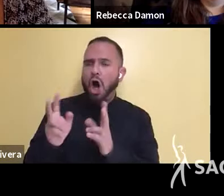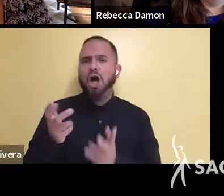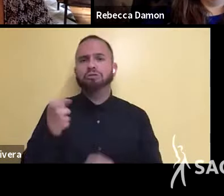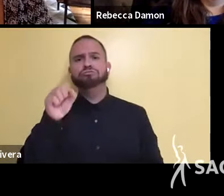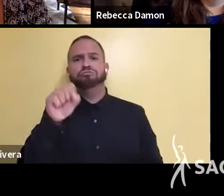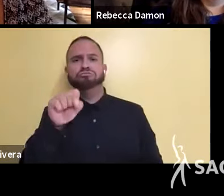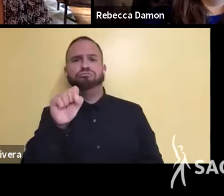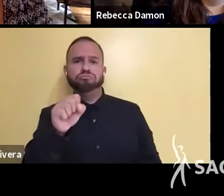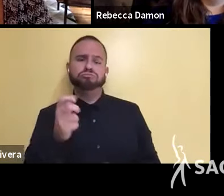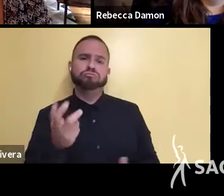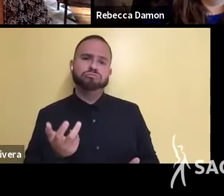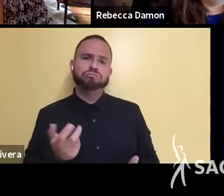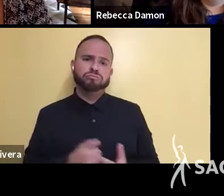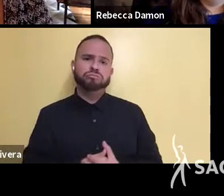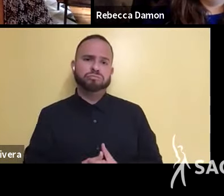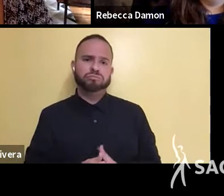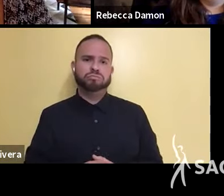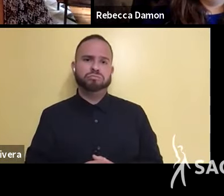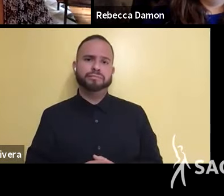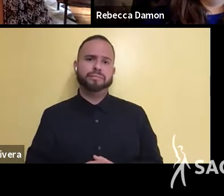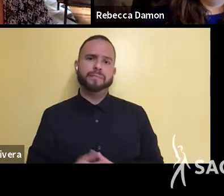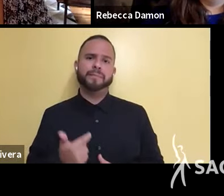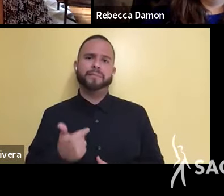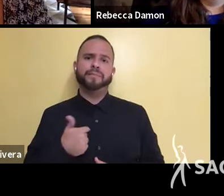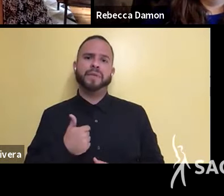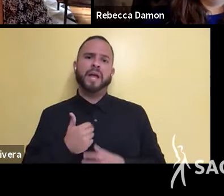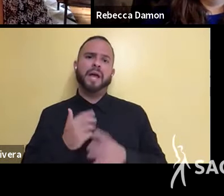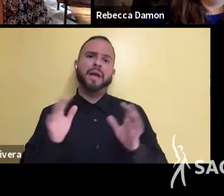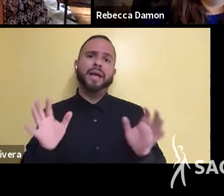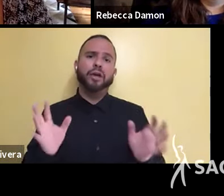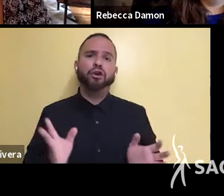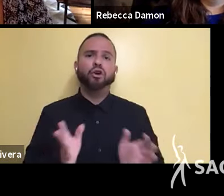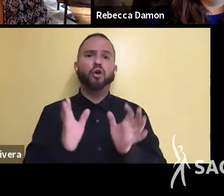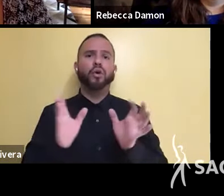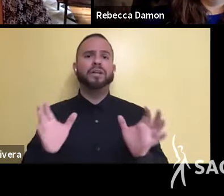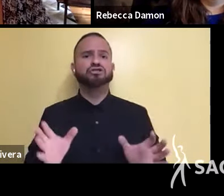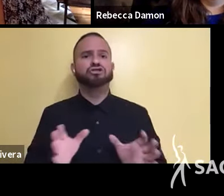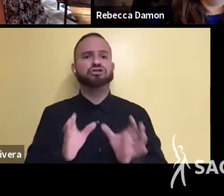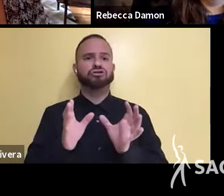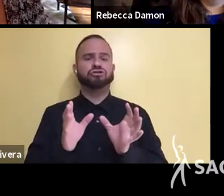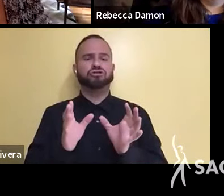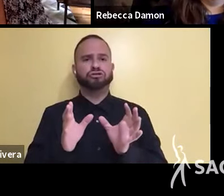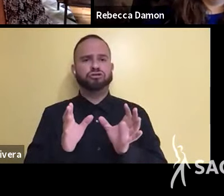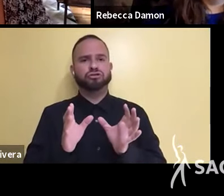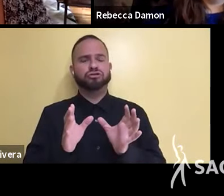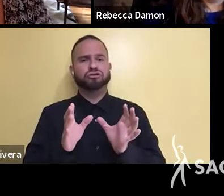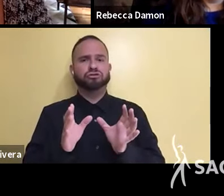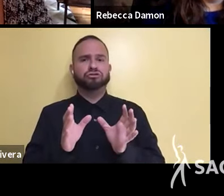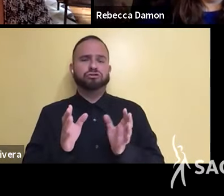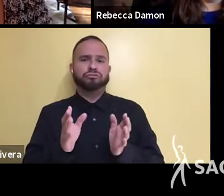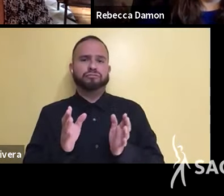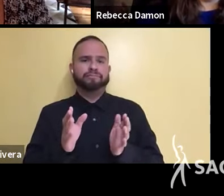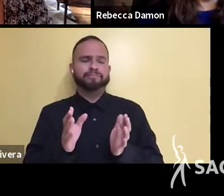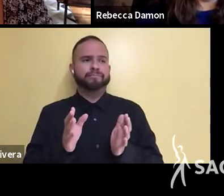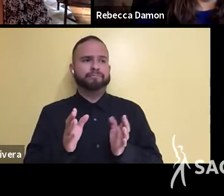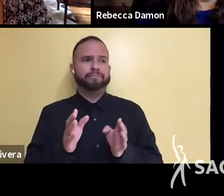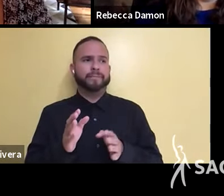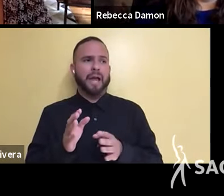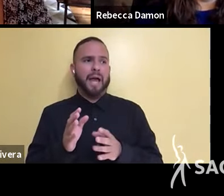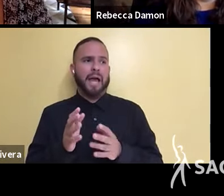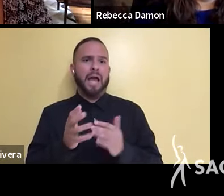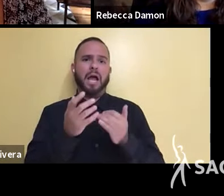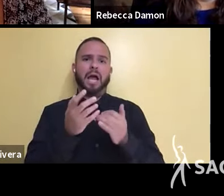am just encouraged that they have been able to take that step forward.